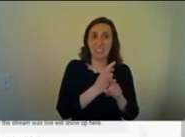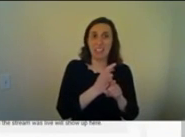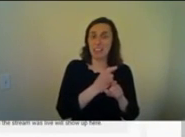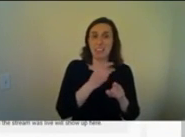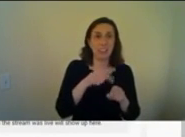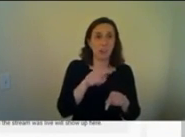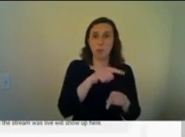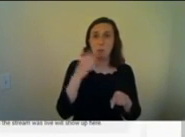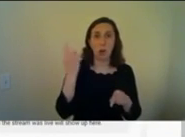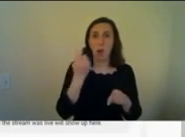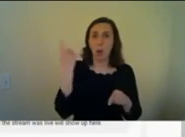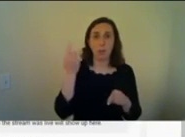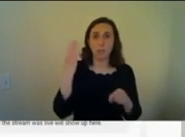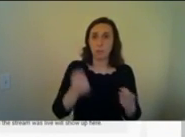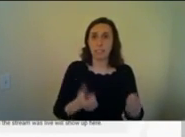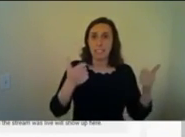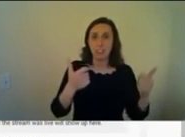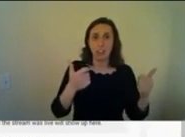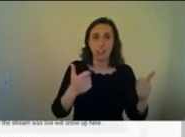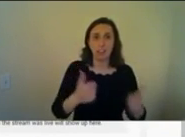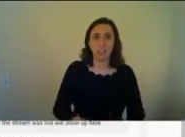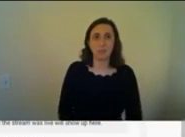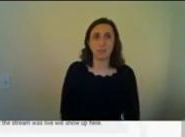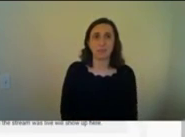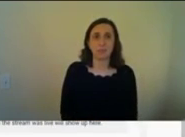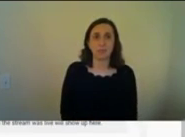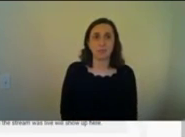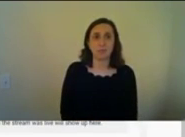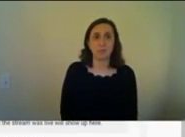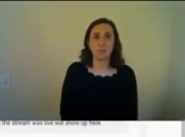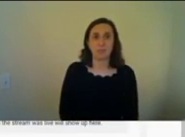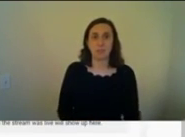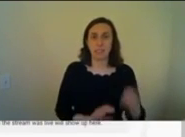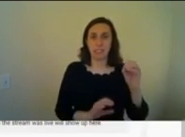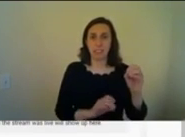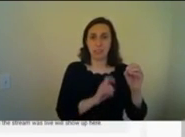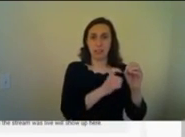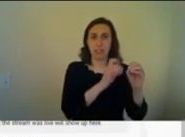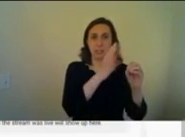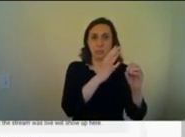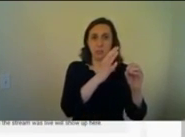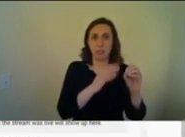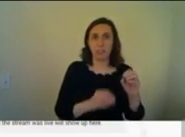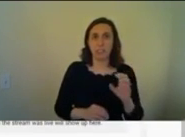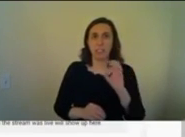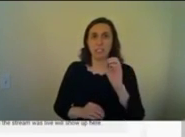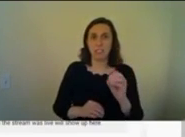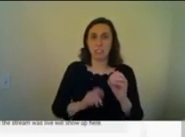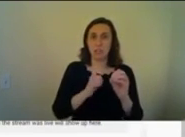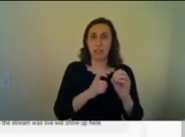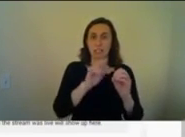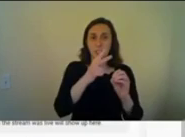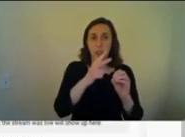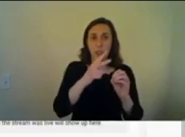cancel. So I get 0x to the fourth, 0x cubed, and